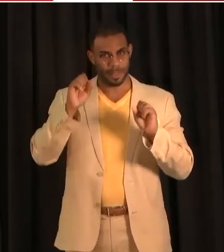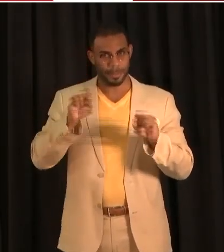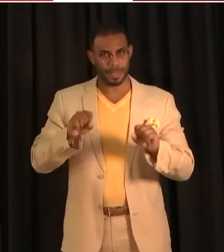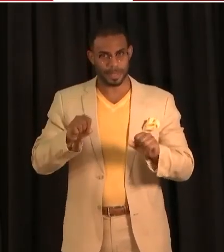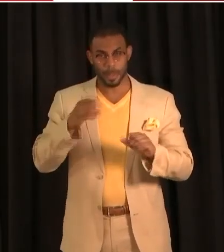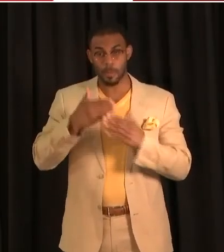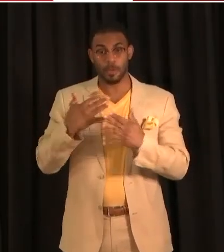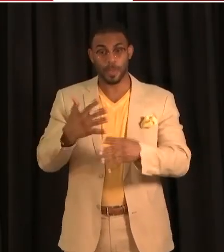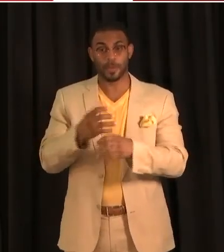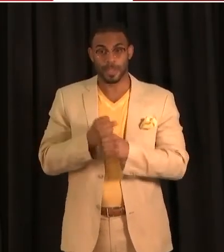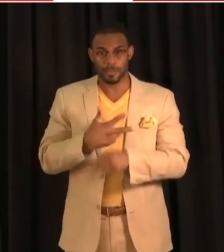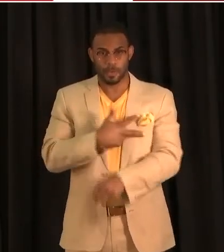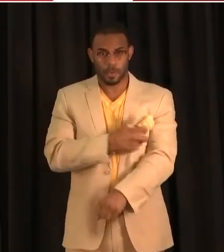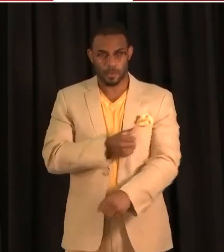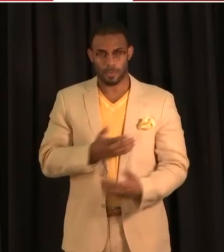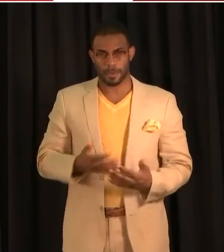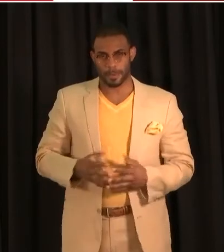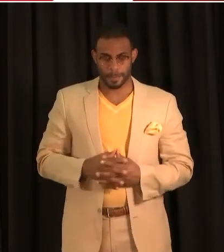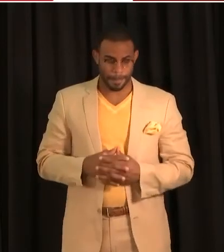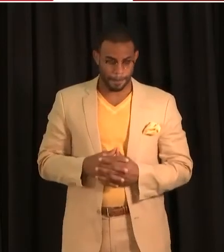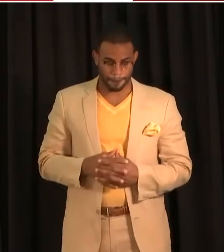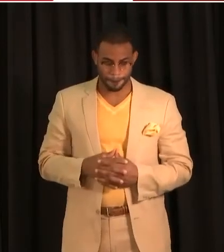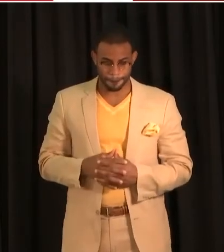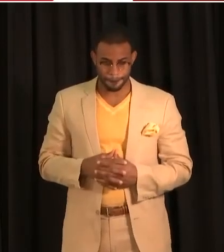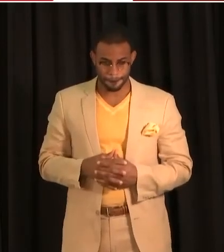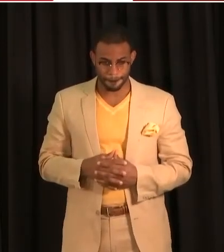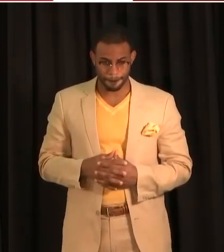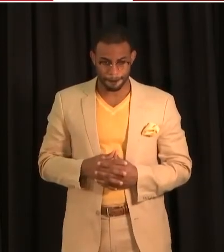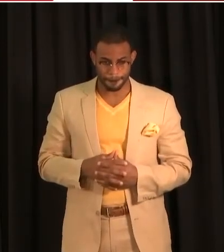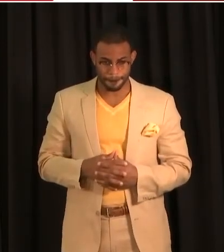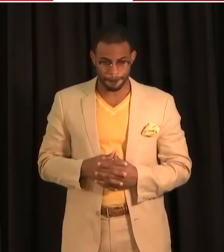abilities before they receive the COVID-19 vaccination,